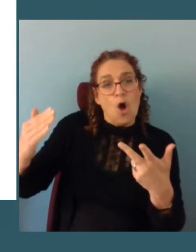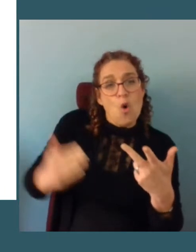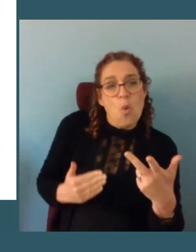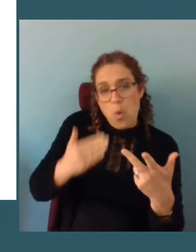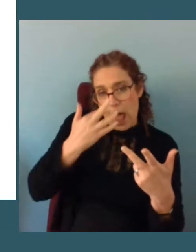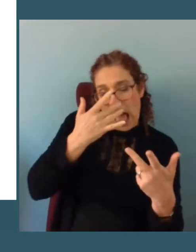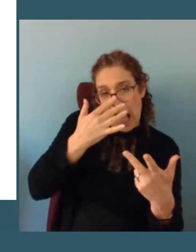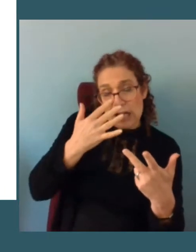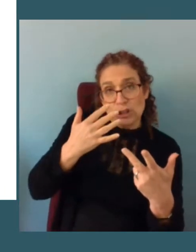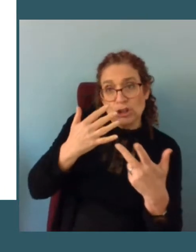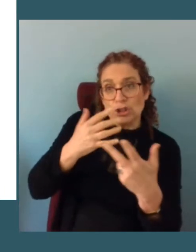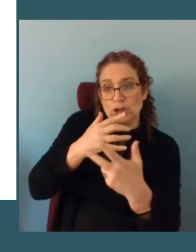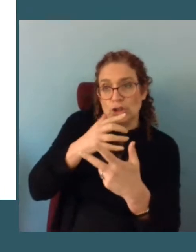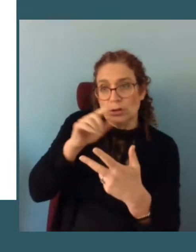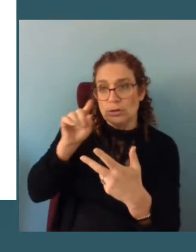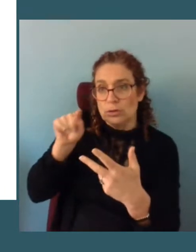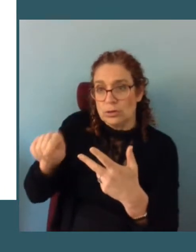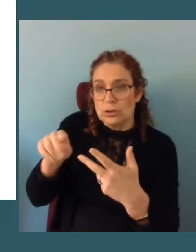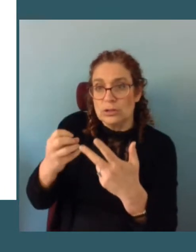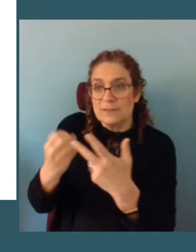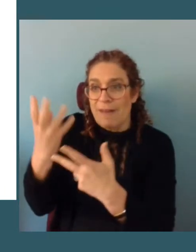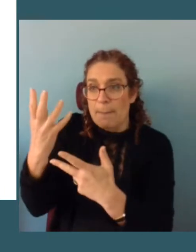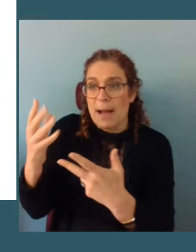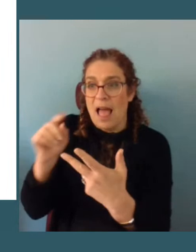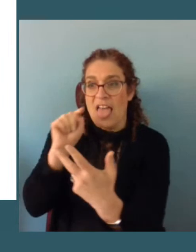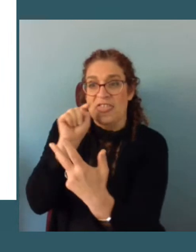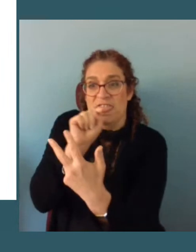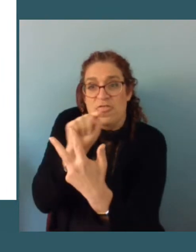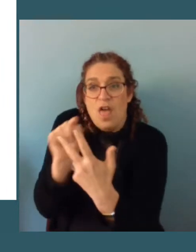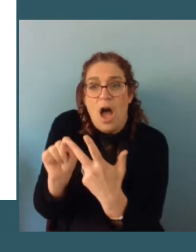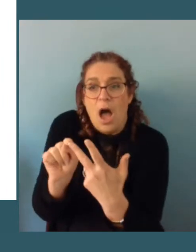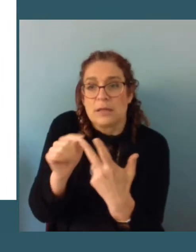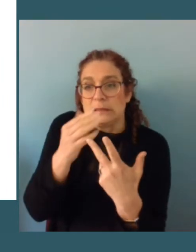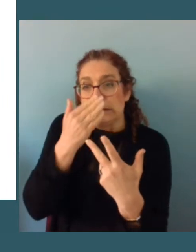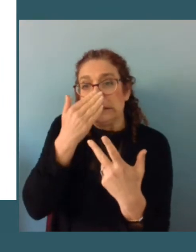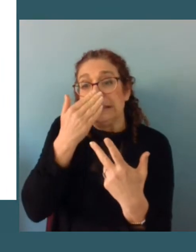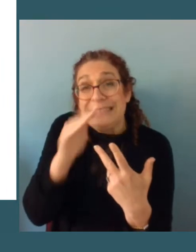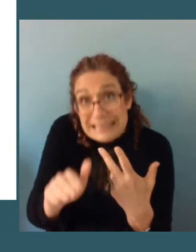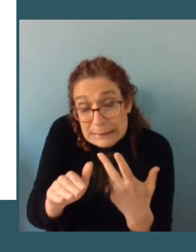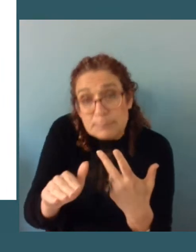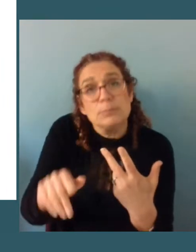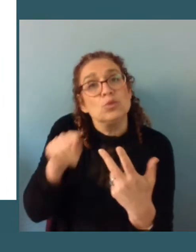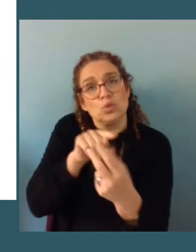So these are complex group of things that have an influence.